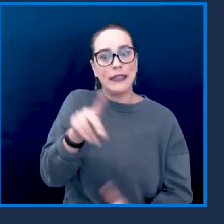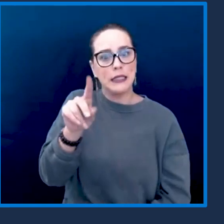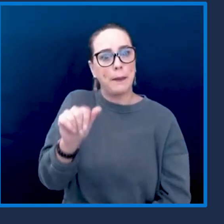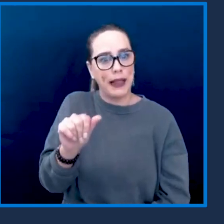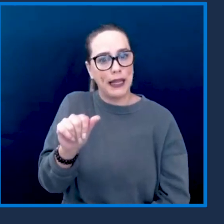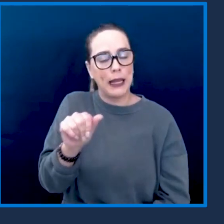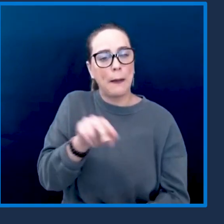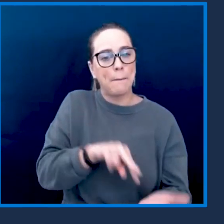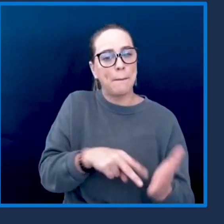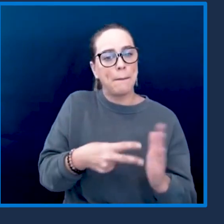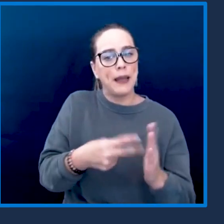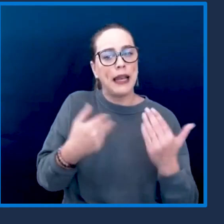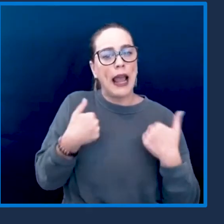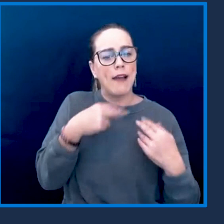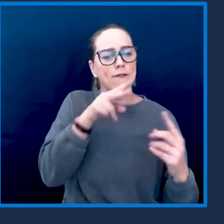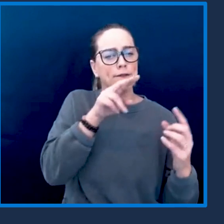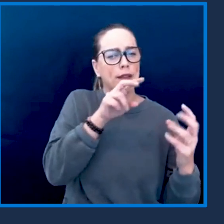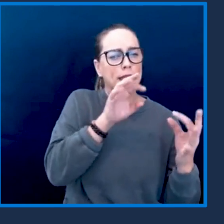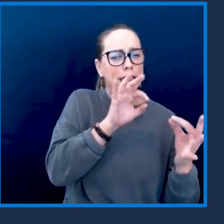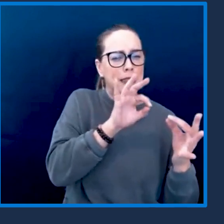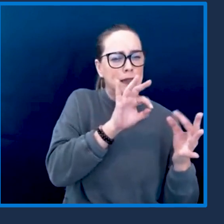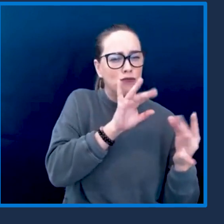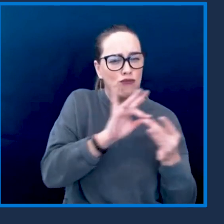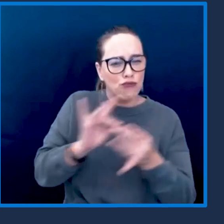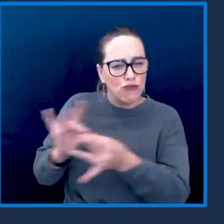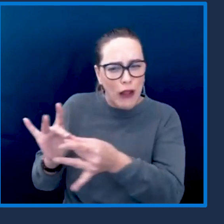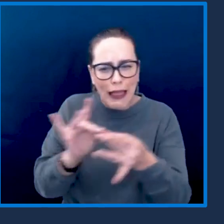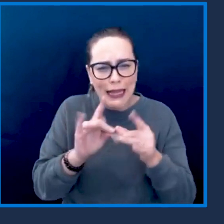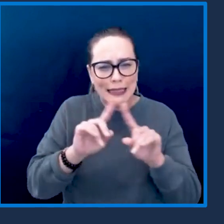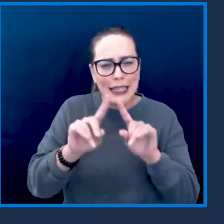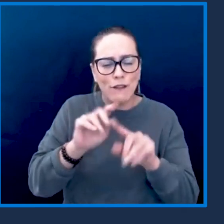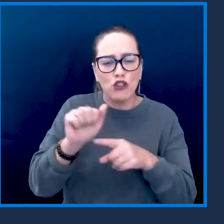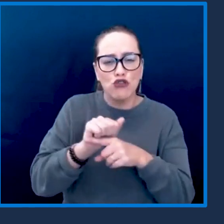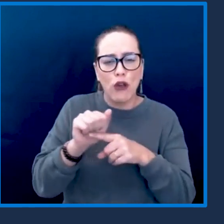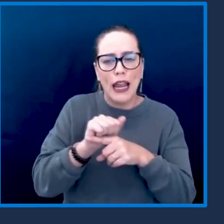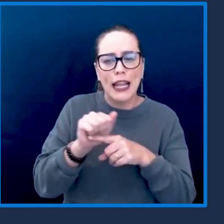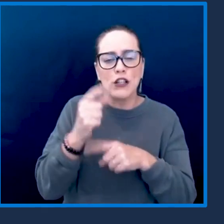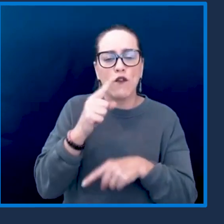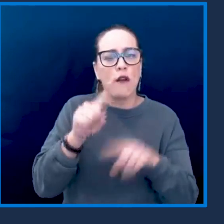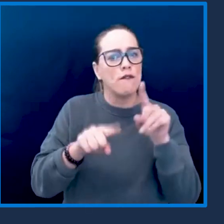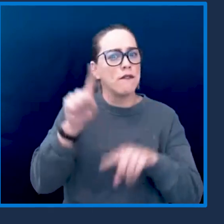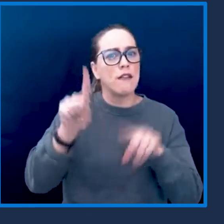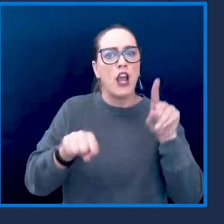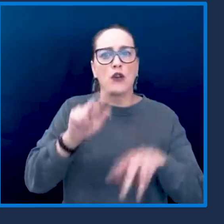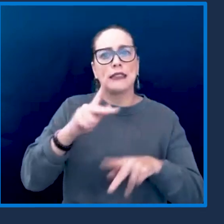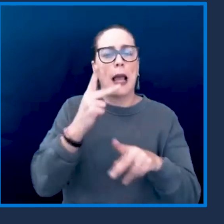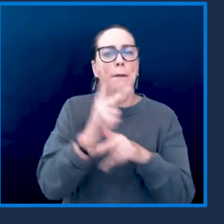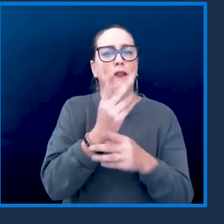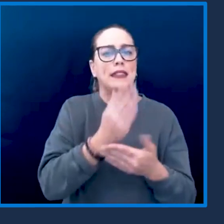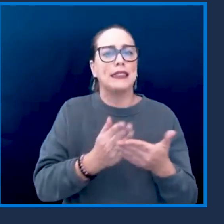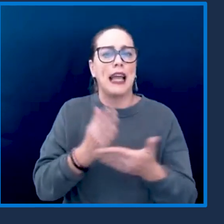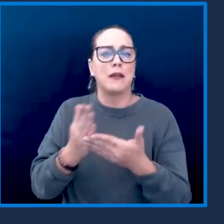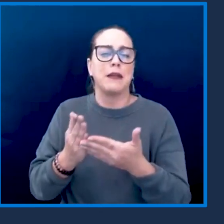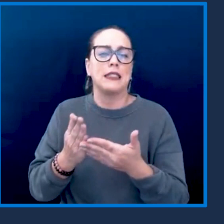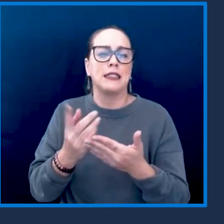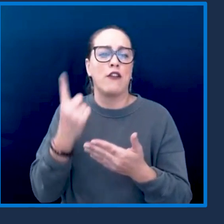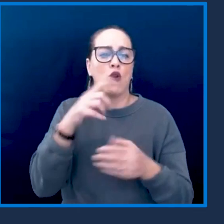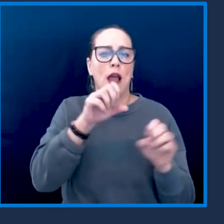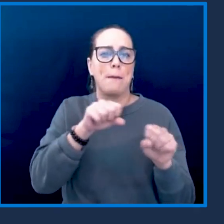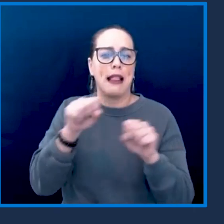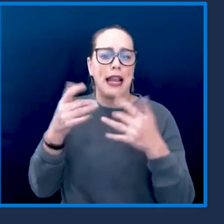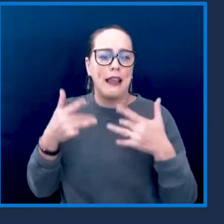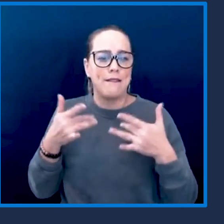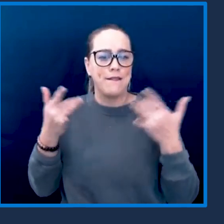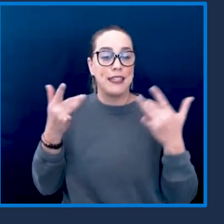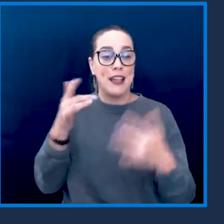programs, we provide training specific on neurodiversity, and then we provide trainings across all disability segments for our ability events. This